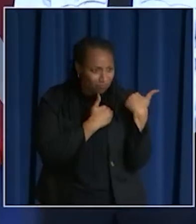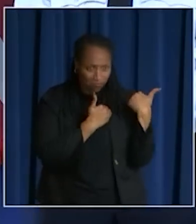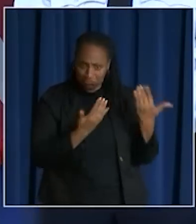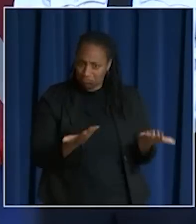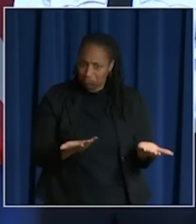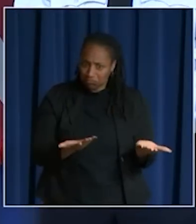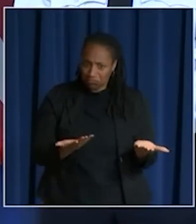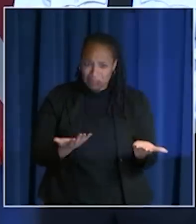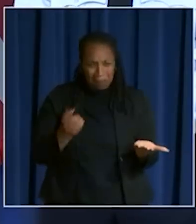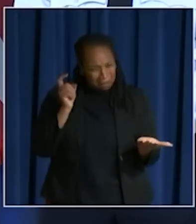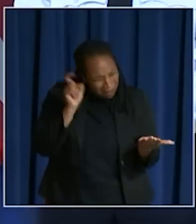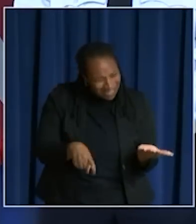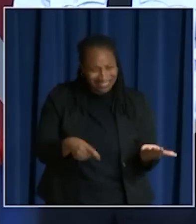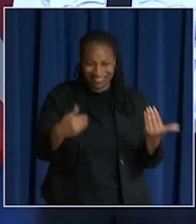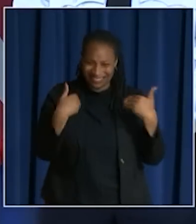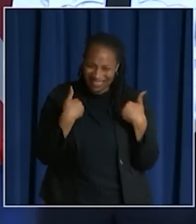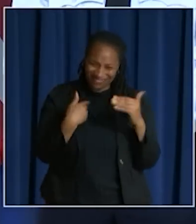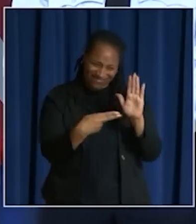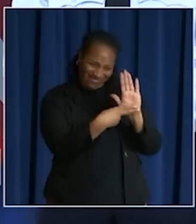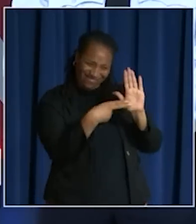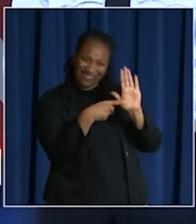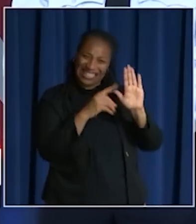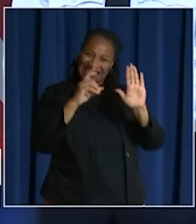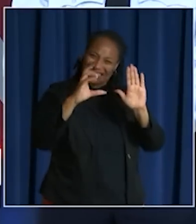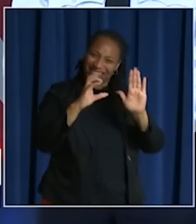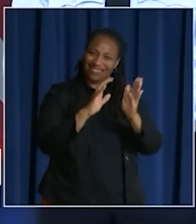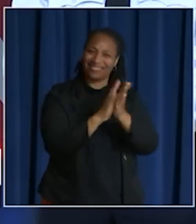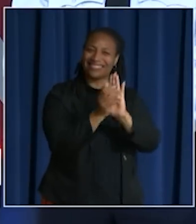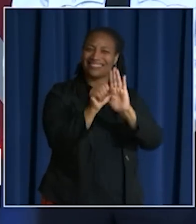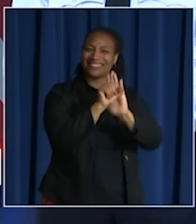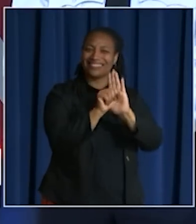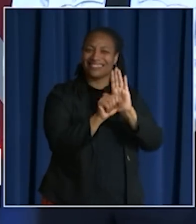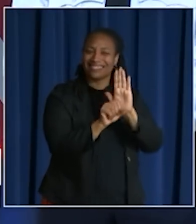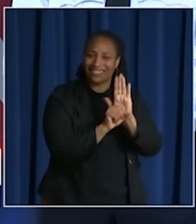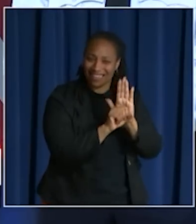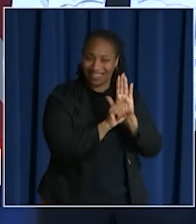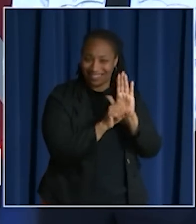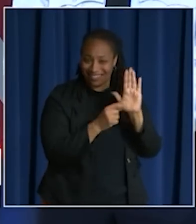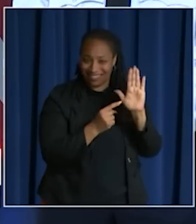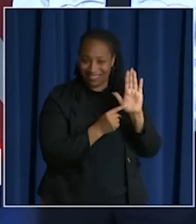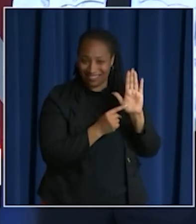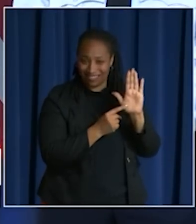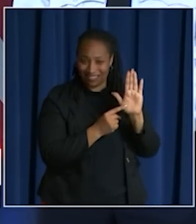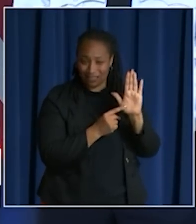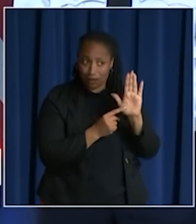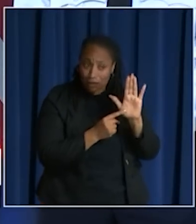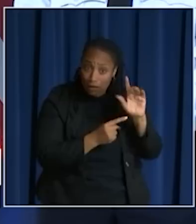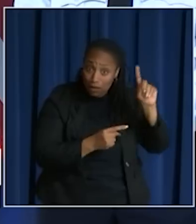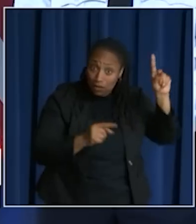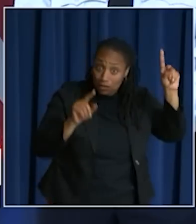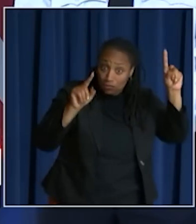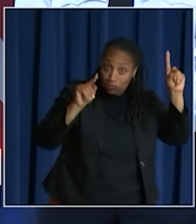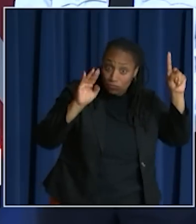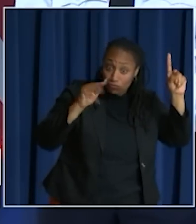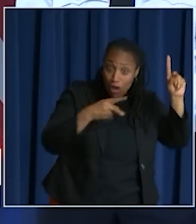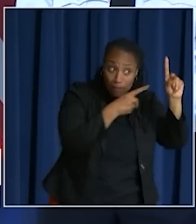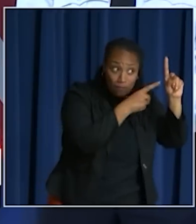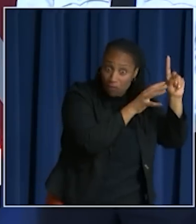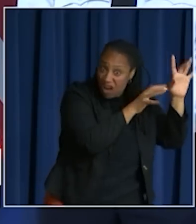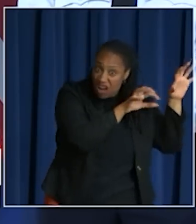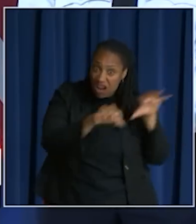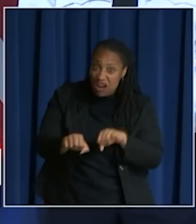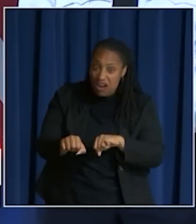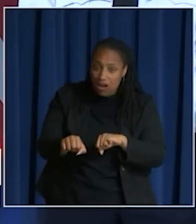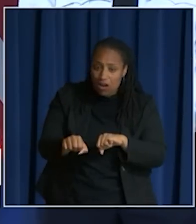and unprecedented, I can't say that given some of the rhetoric of the past, that we're totally